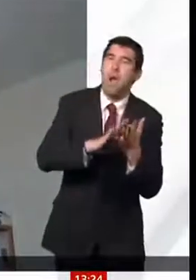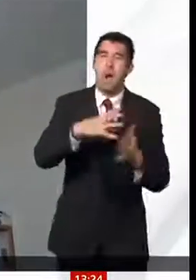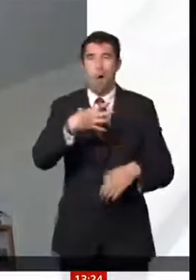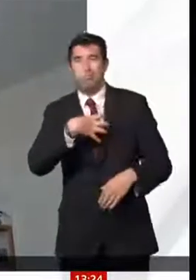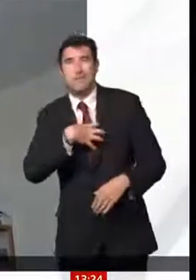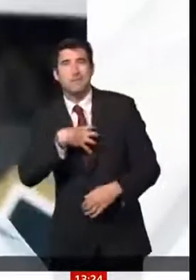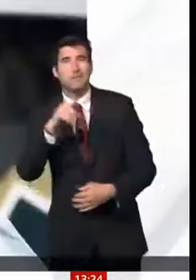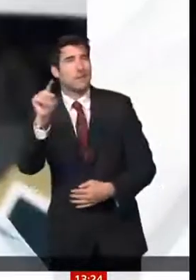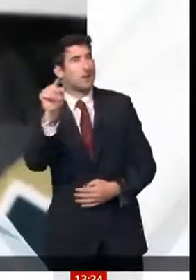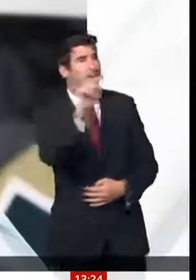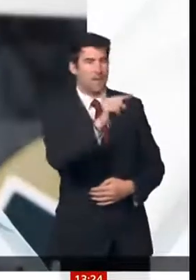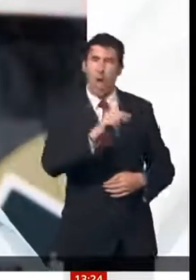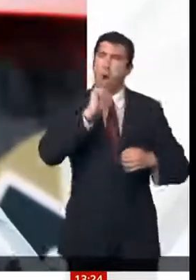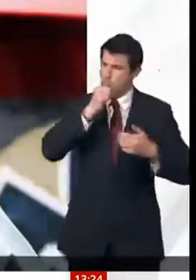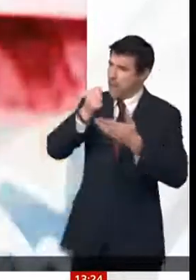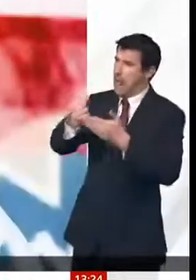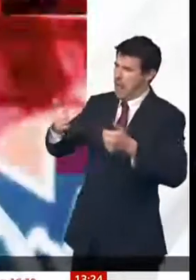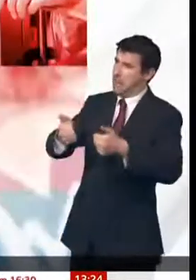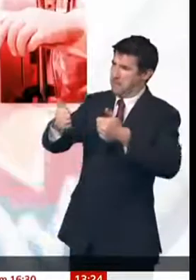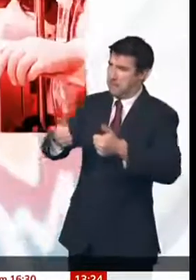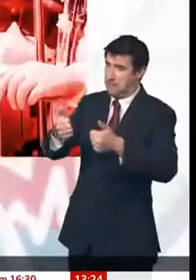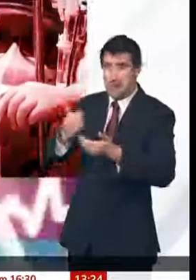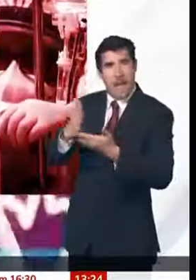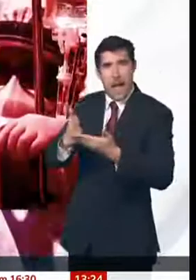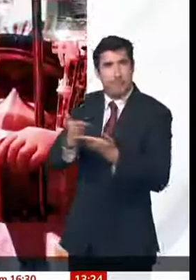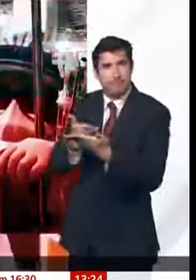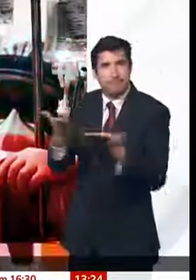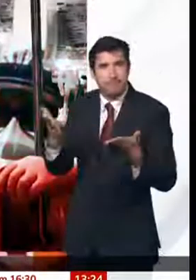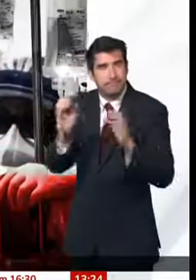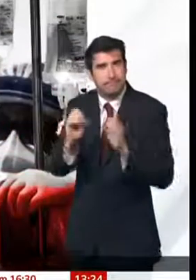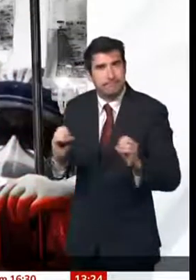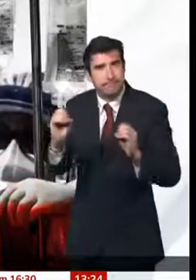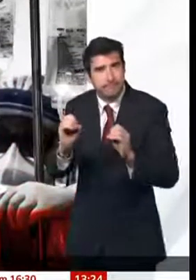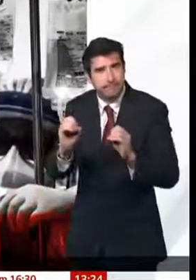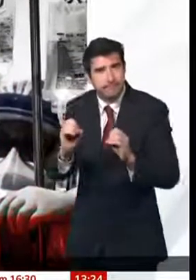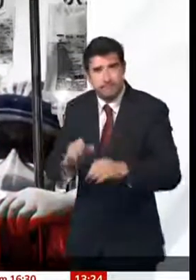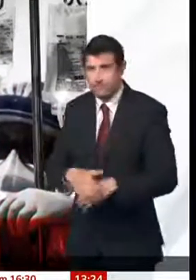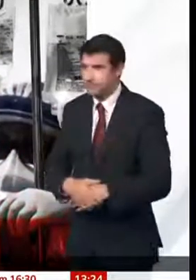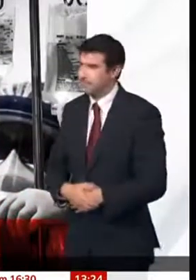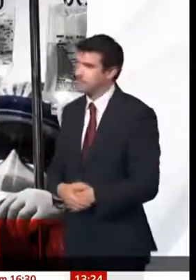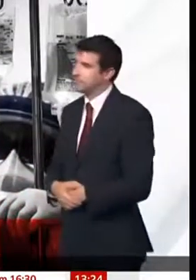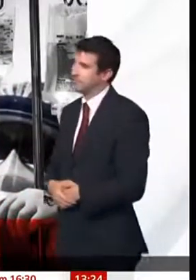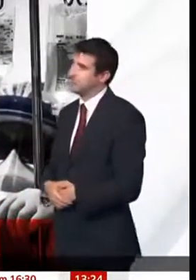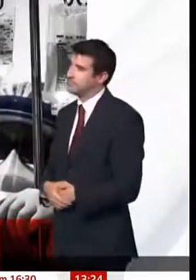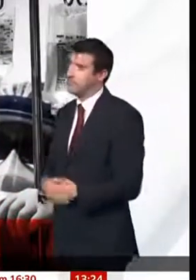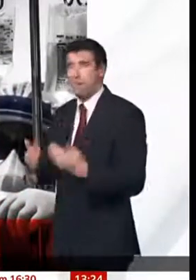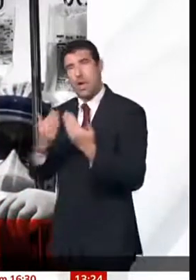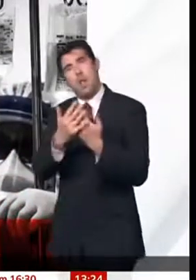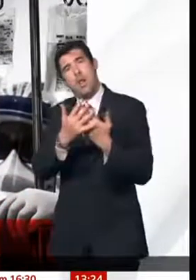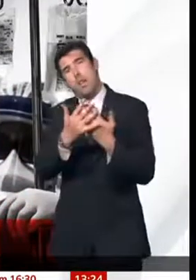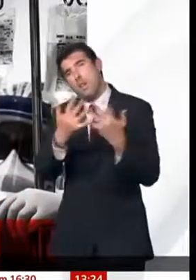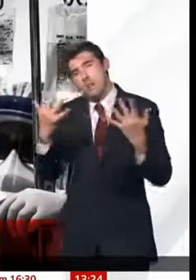or disposable. Many countries are not officially reporting the number of health and care workers who have died of COVID, but the World